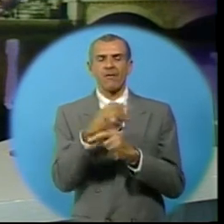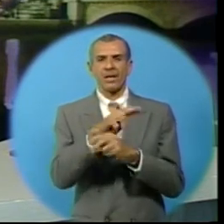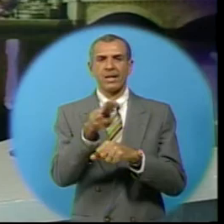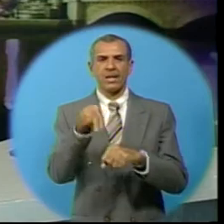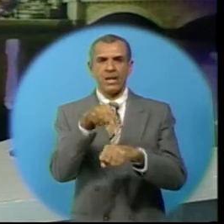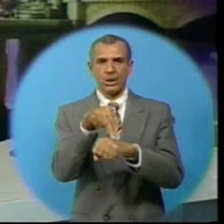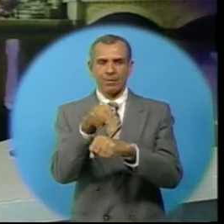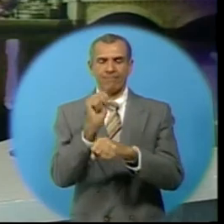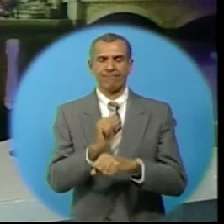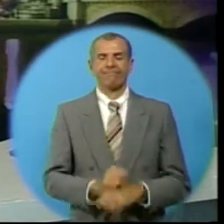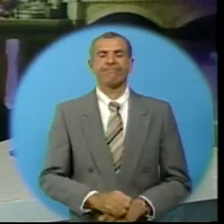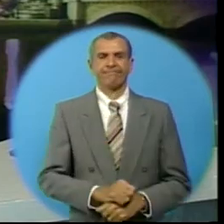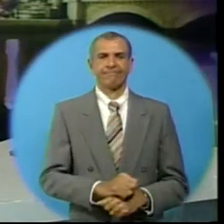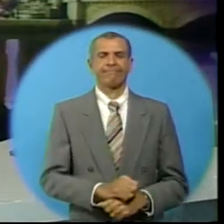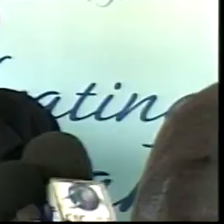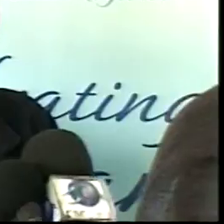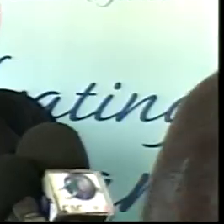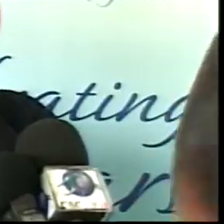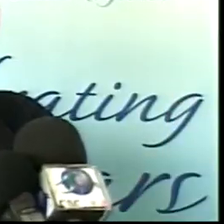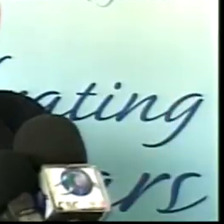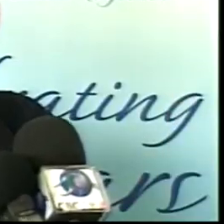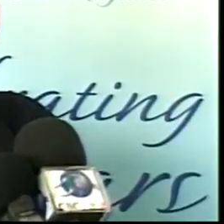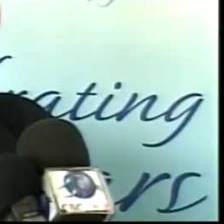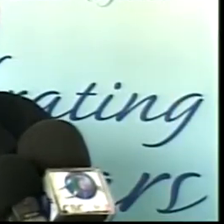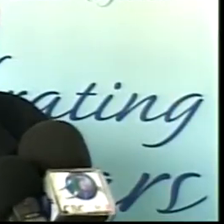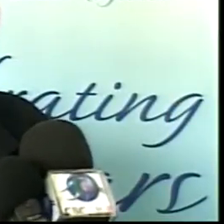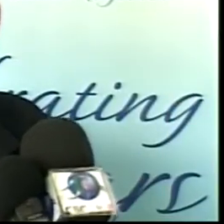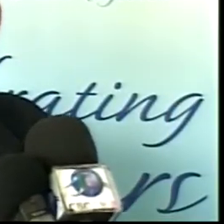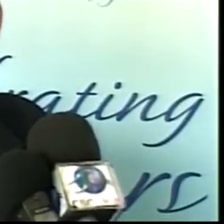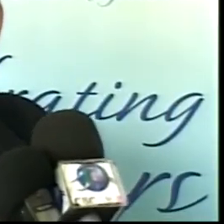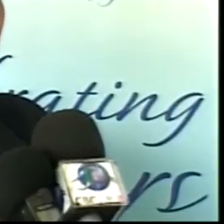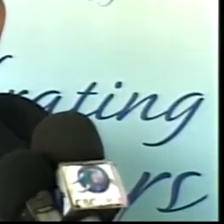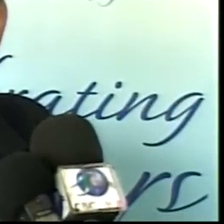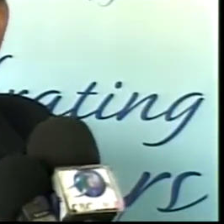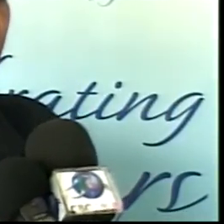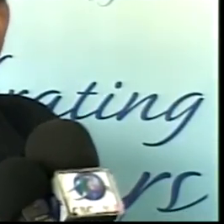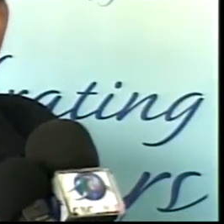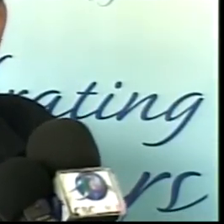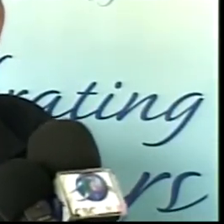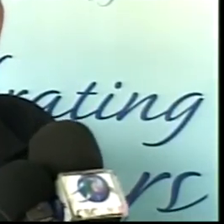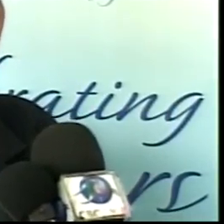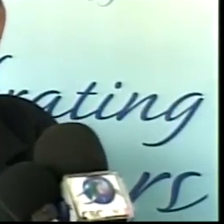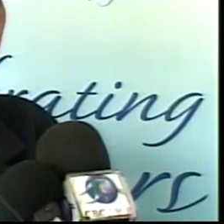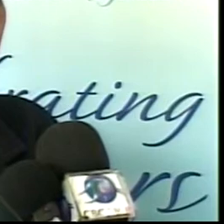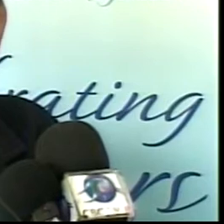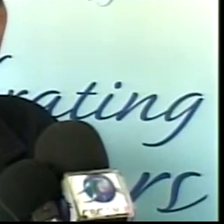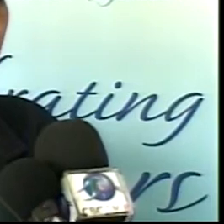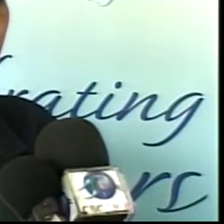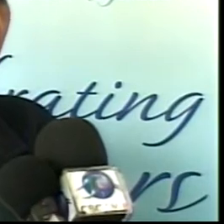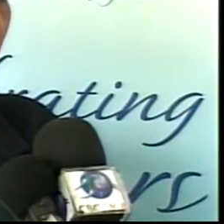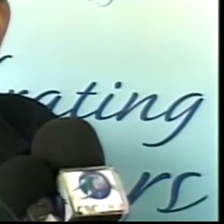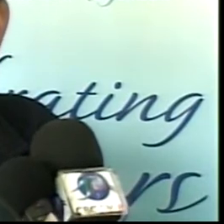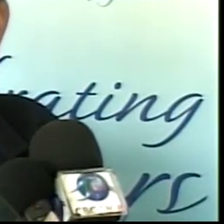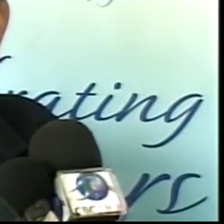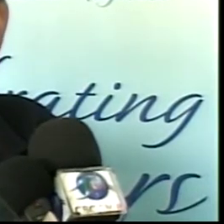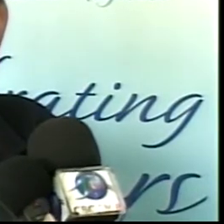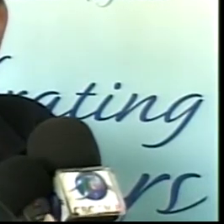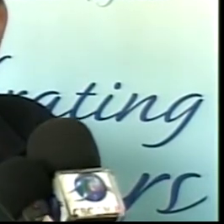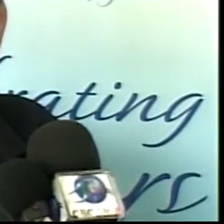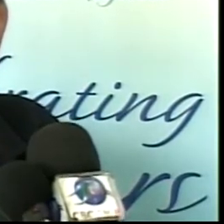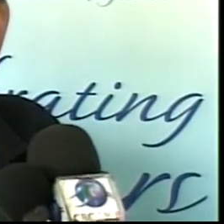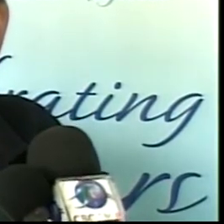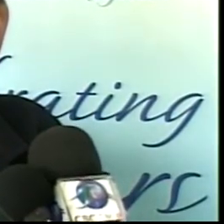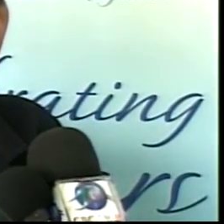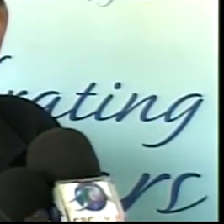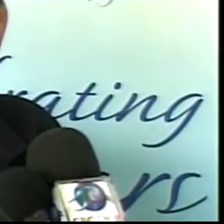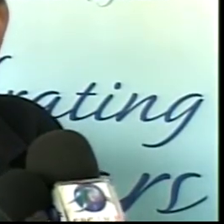nation. The Queen Elizabeth Hospital is very appreciative of the efforts of the Cancer Support Services, of all the